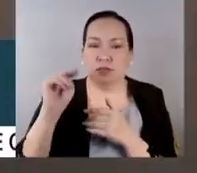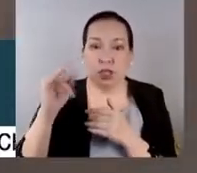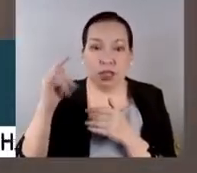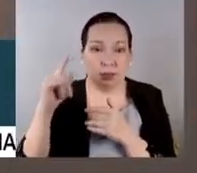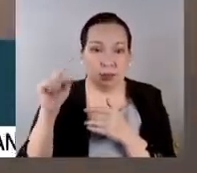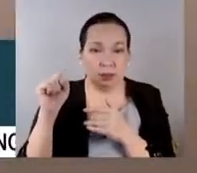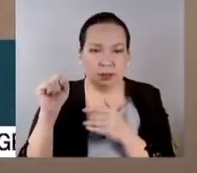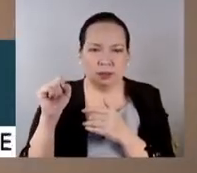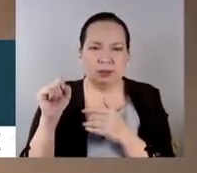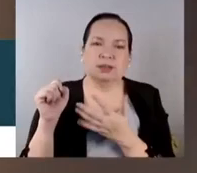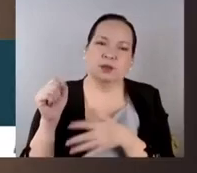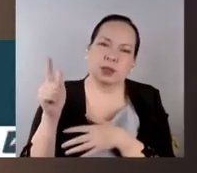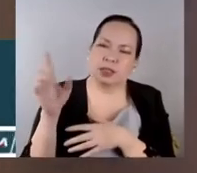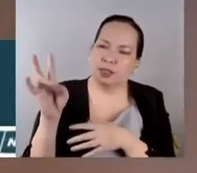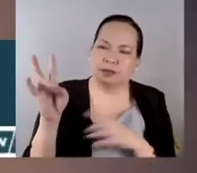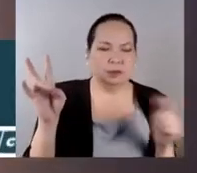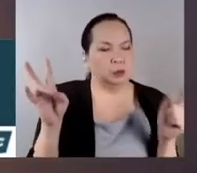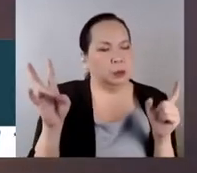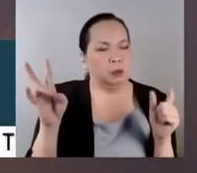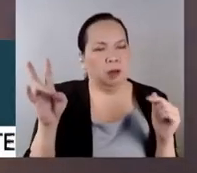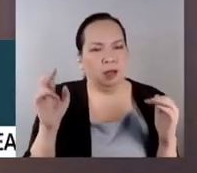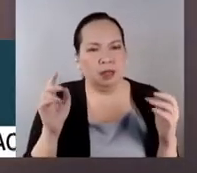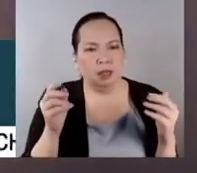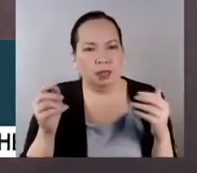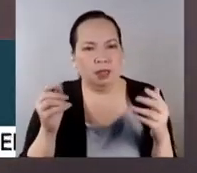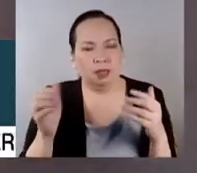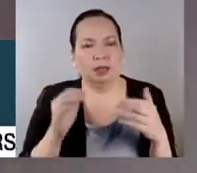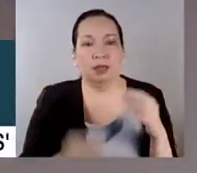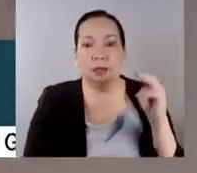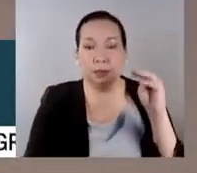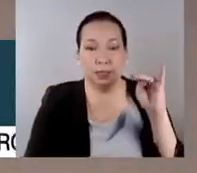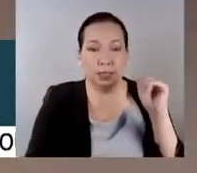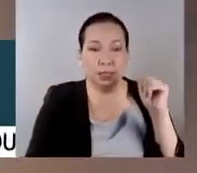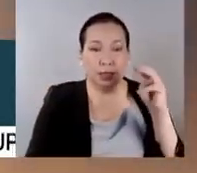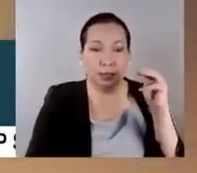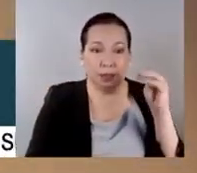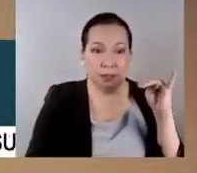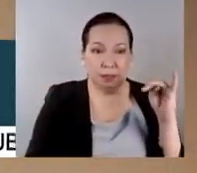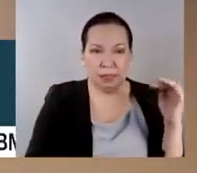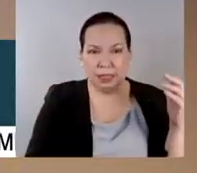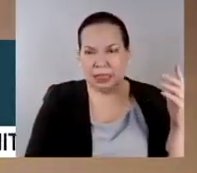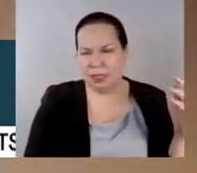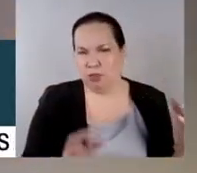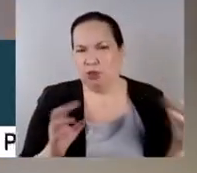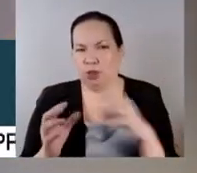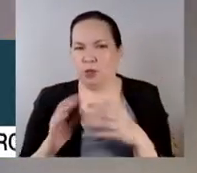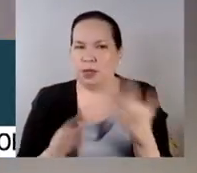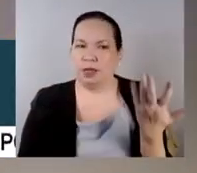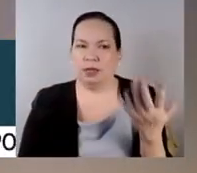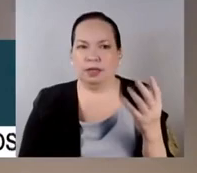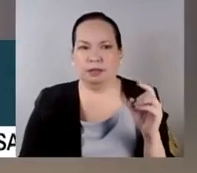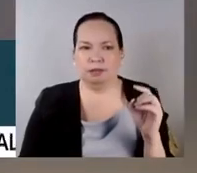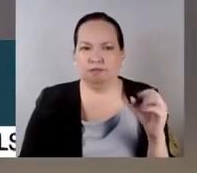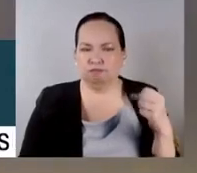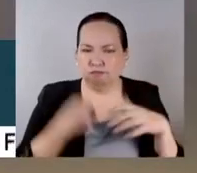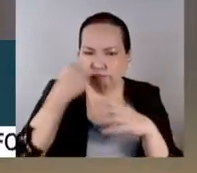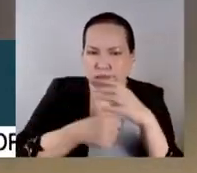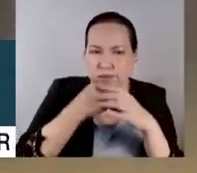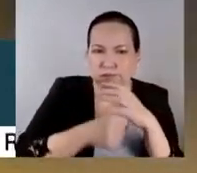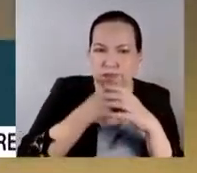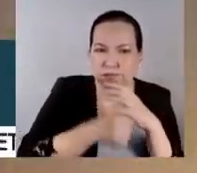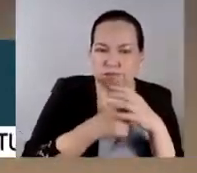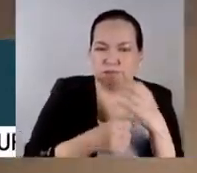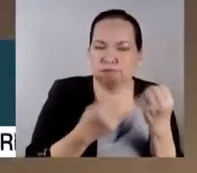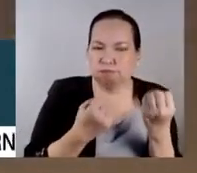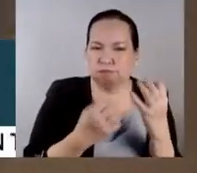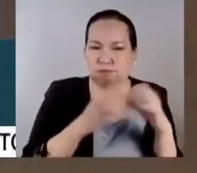Brown scored 21 off the bench. The Miami Heat turned the ball over 14 times and made 8 out of 25 three-pointers.